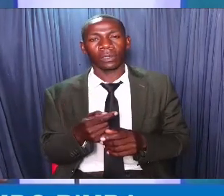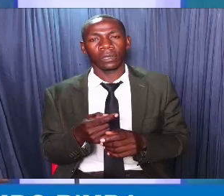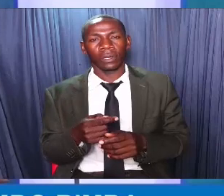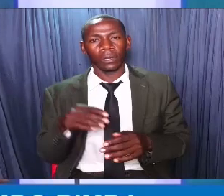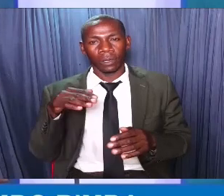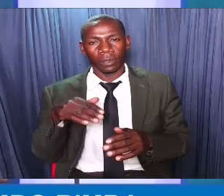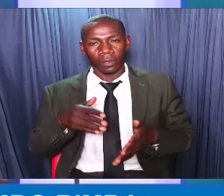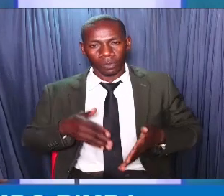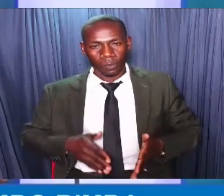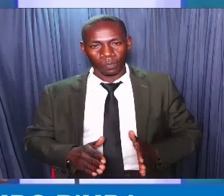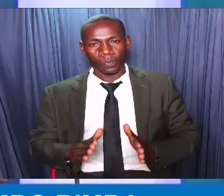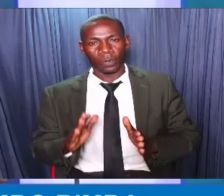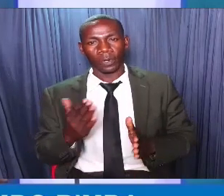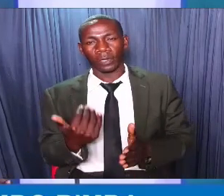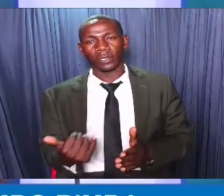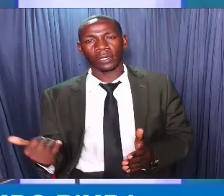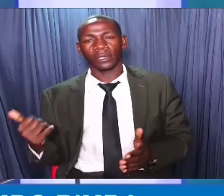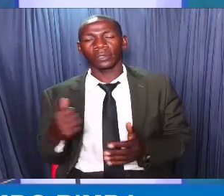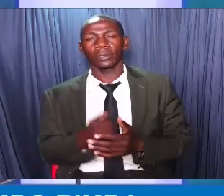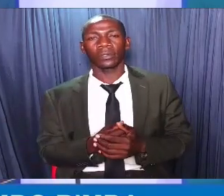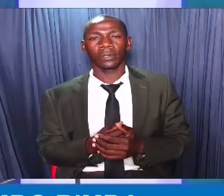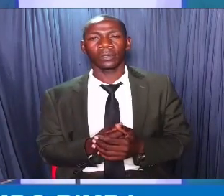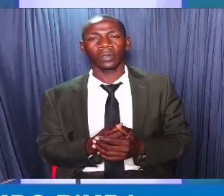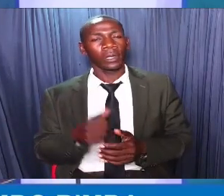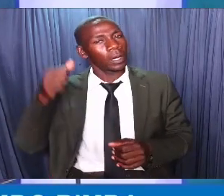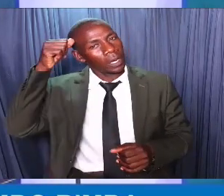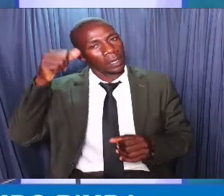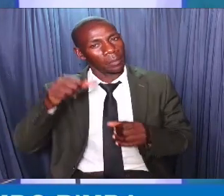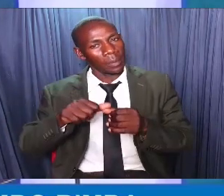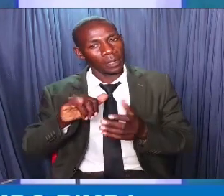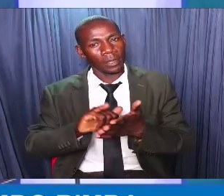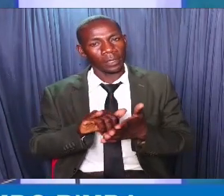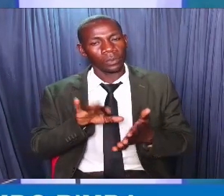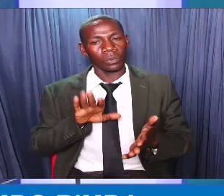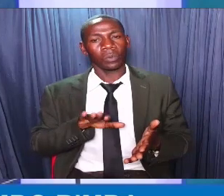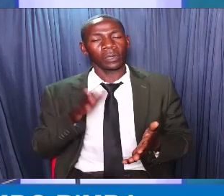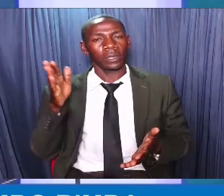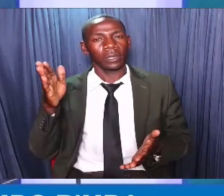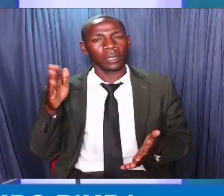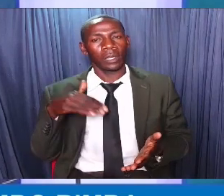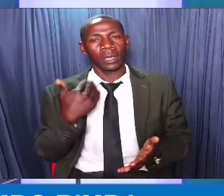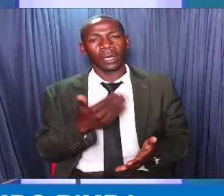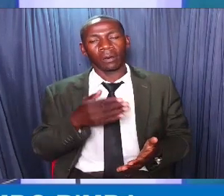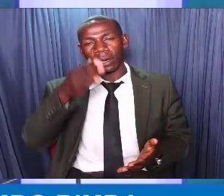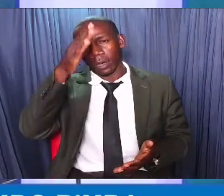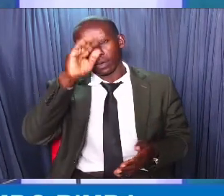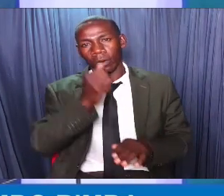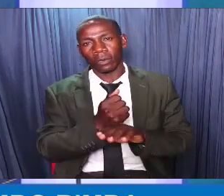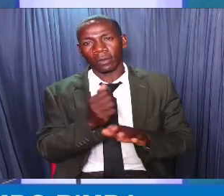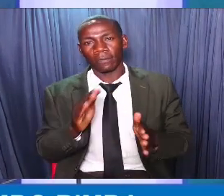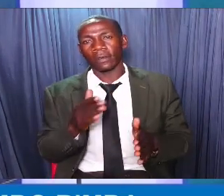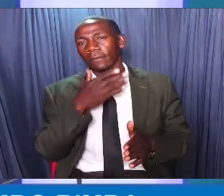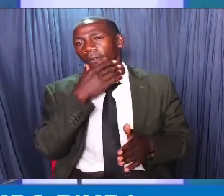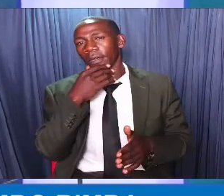akaenda akajifungua mtoto. She went and gave birth to a child. Basi nikakumbuka huyo. So I remember that testimony. Ni Mungu wetu huyo wa missionary huyo. That was our